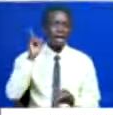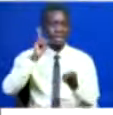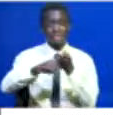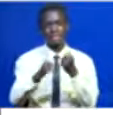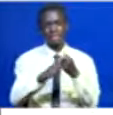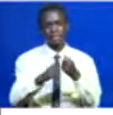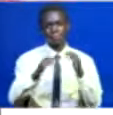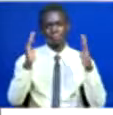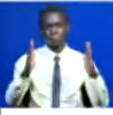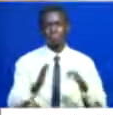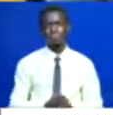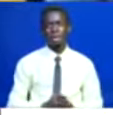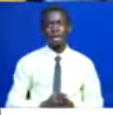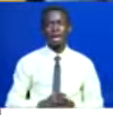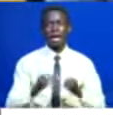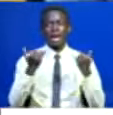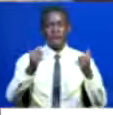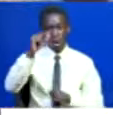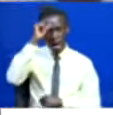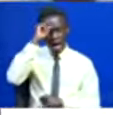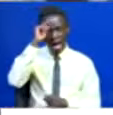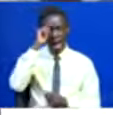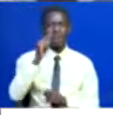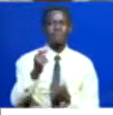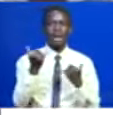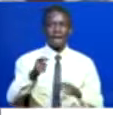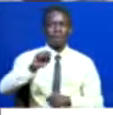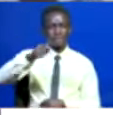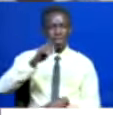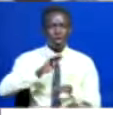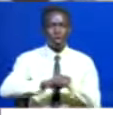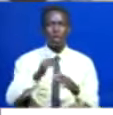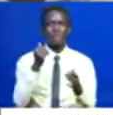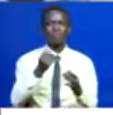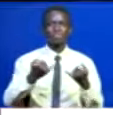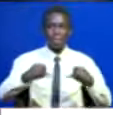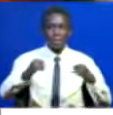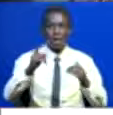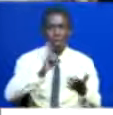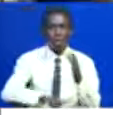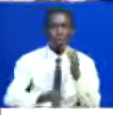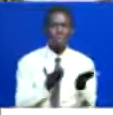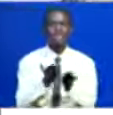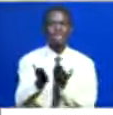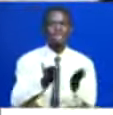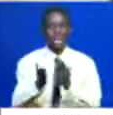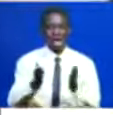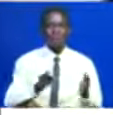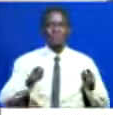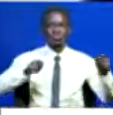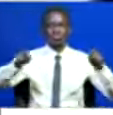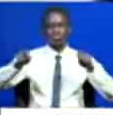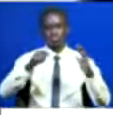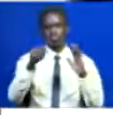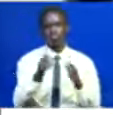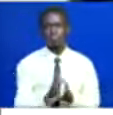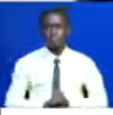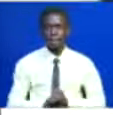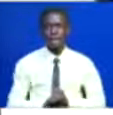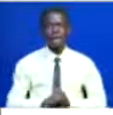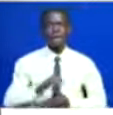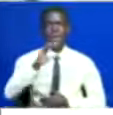Meanwhile, the government is keen on implementing the recently gazetted digital hailing service regulations. Transport Cabinet Secretary